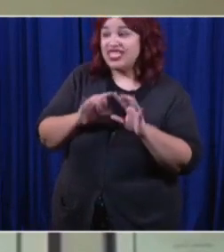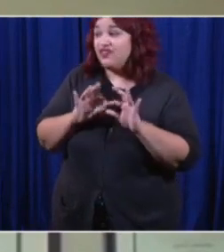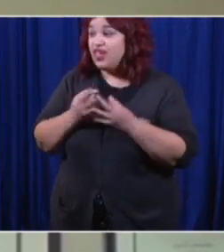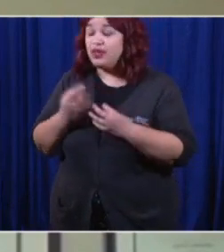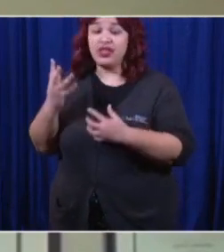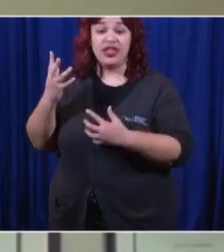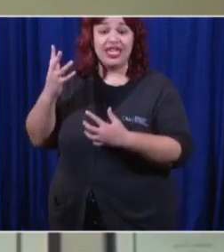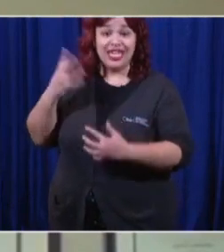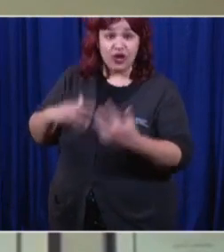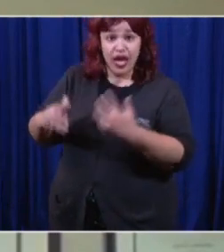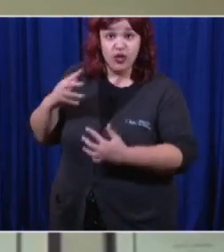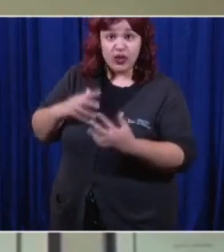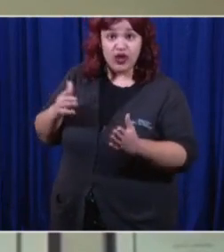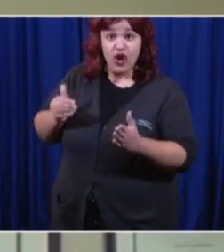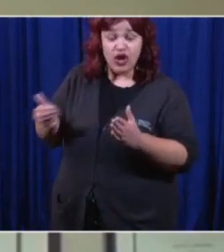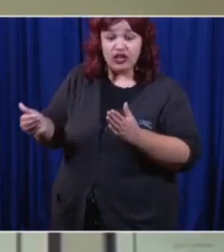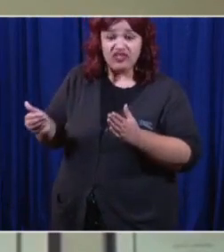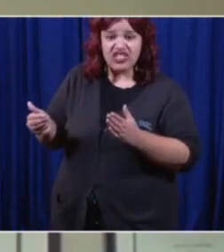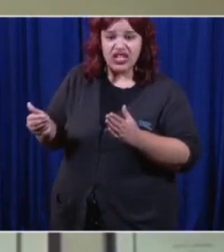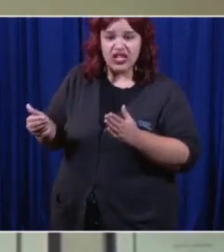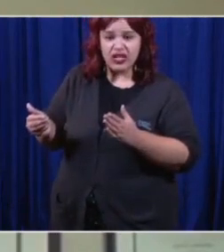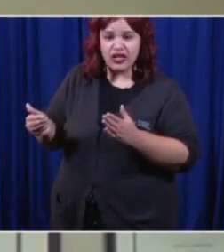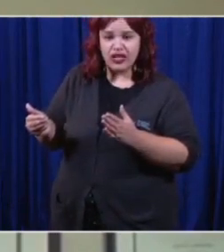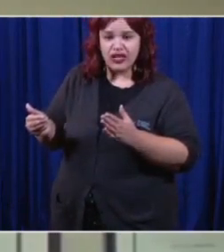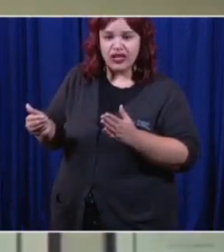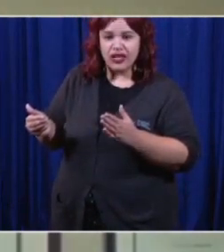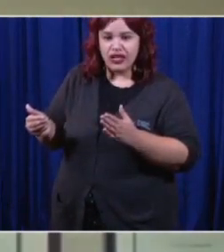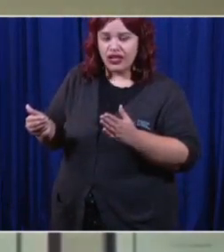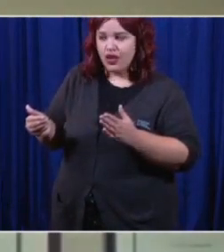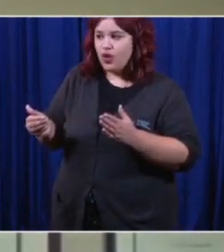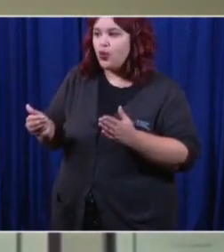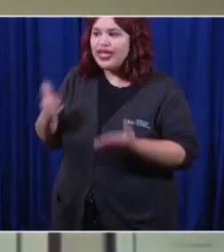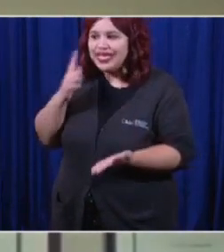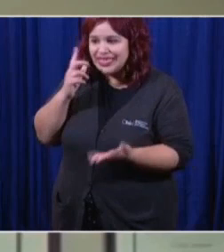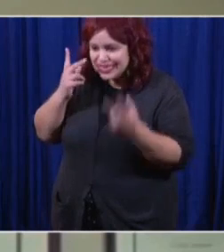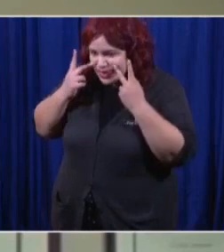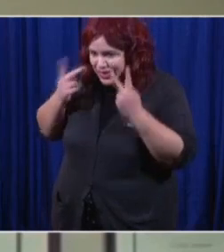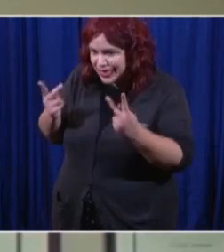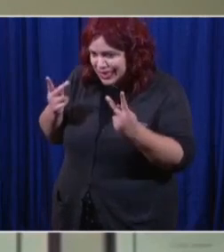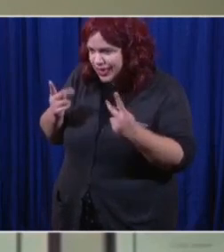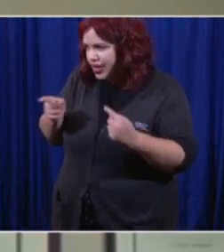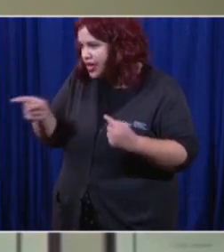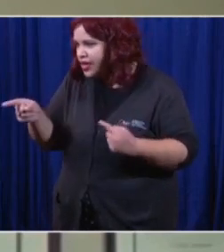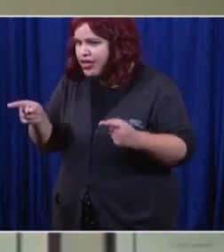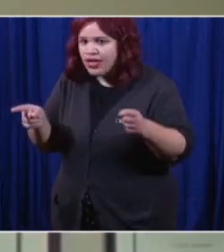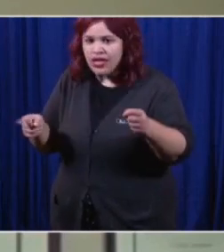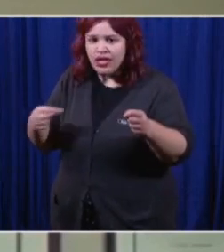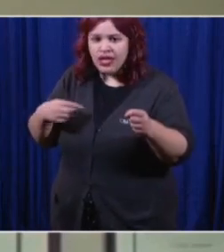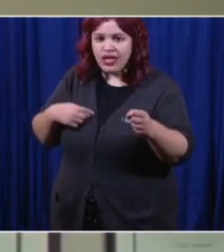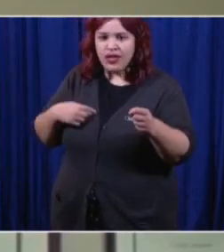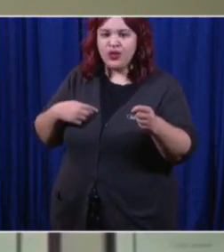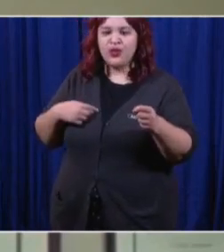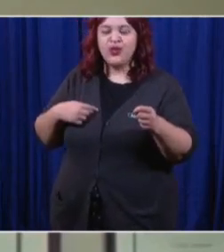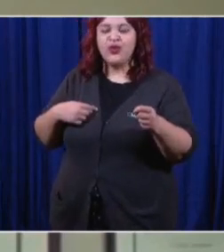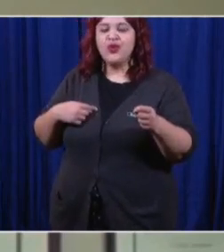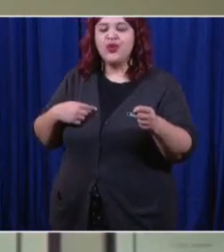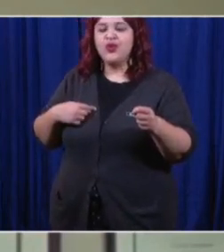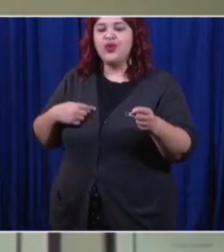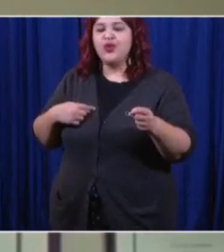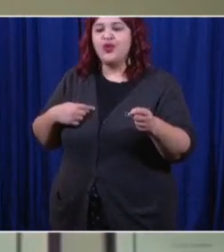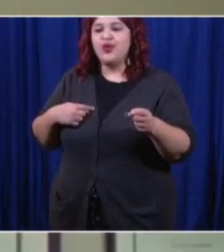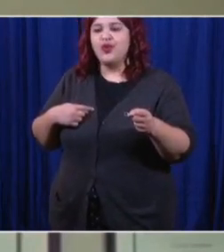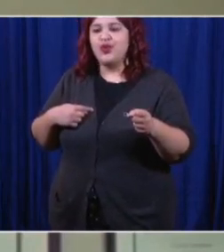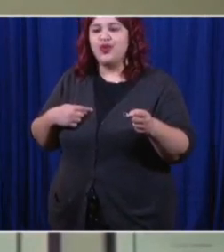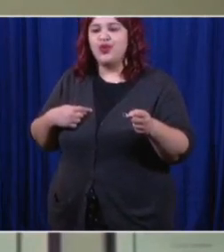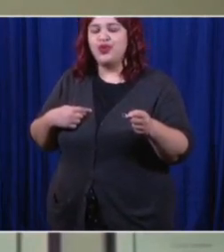do, we'd recognize that this COVID fatigue, this almost laissez-faire attitude